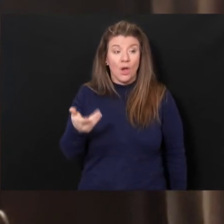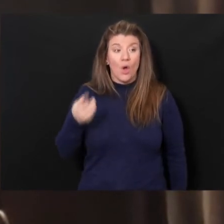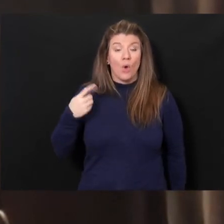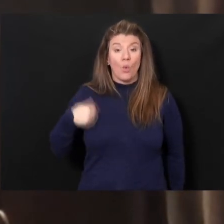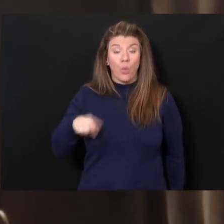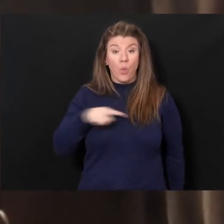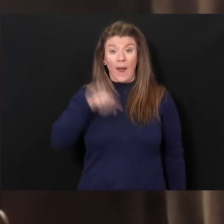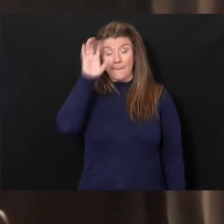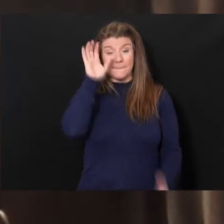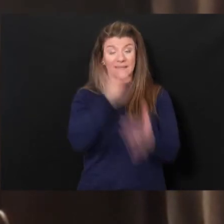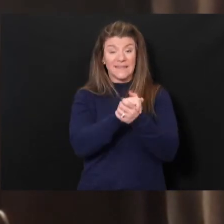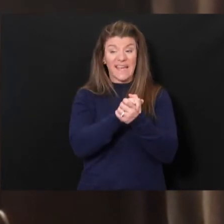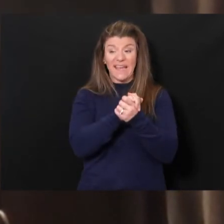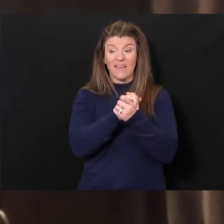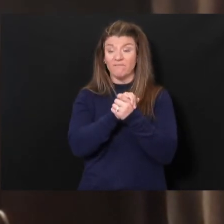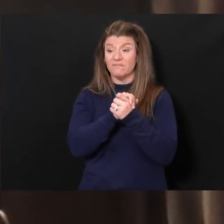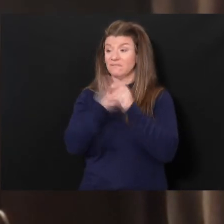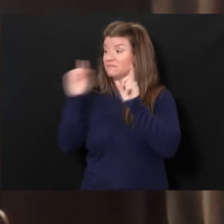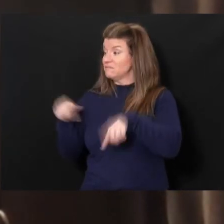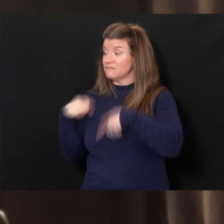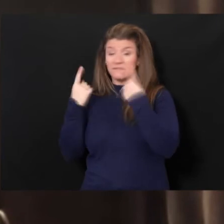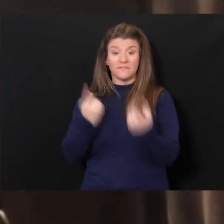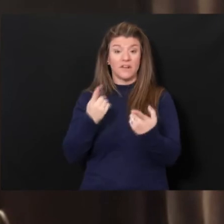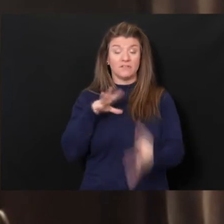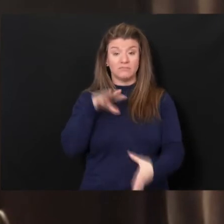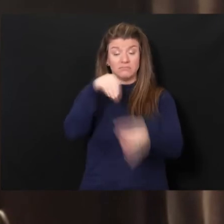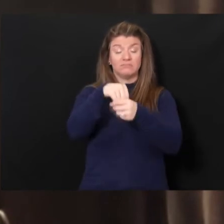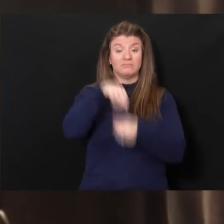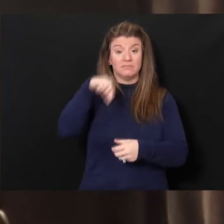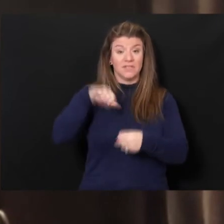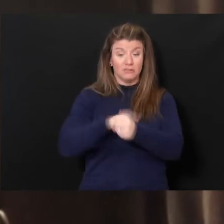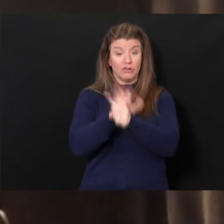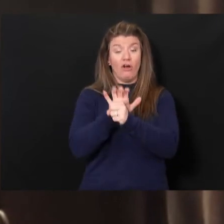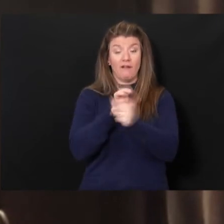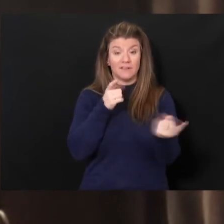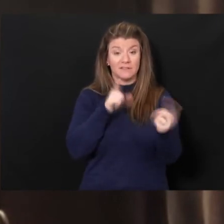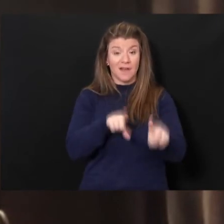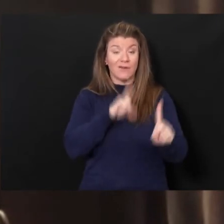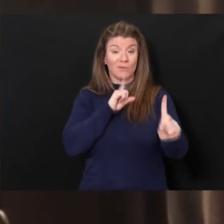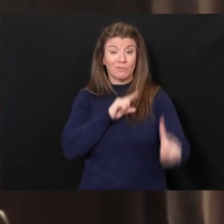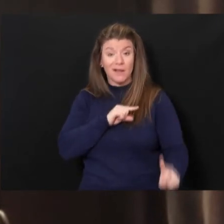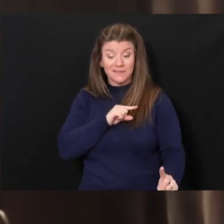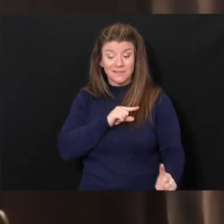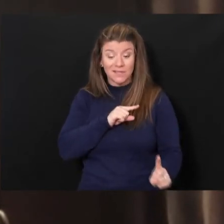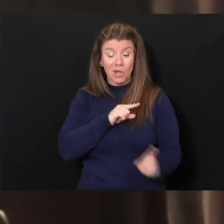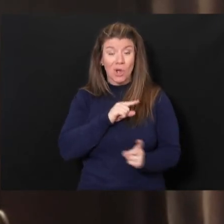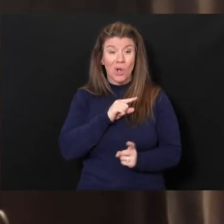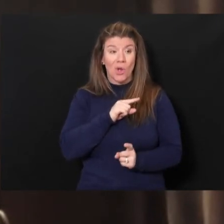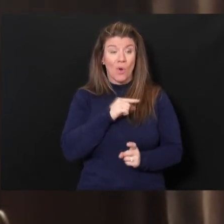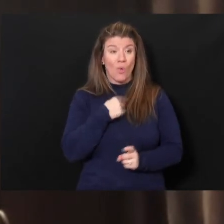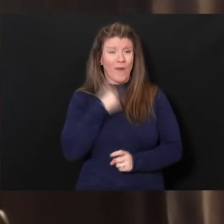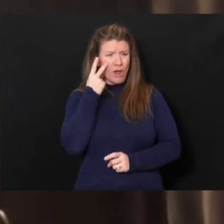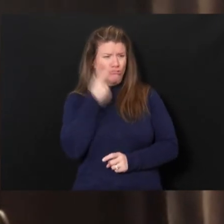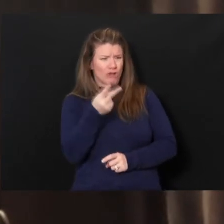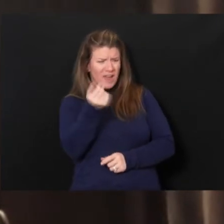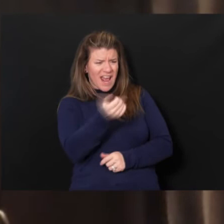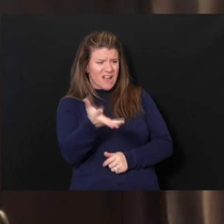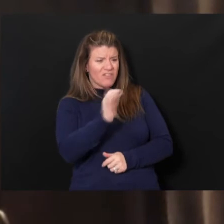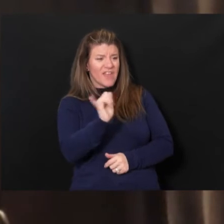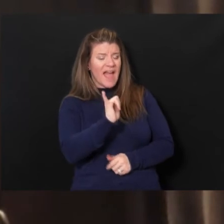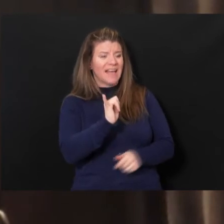that, as we have done with all other parts of this COVID pandemic response, we view this all as a